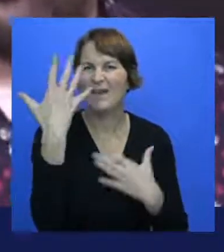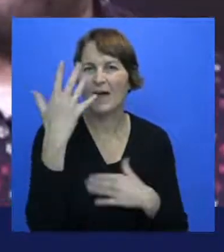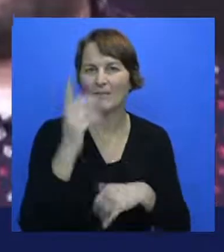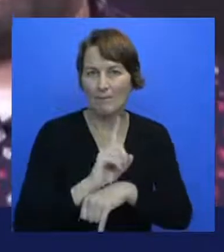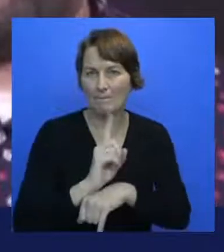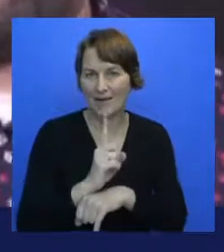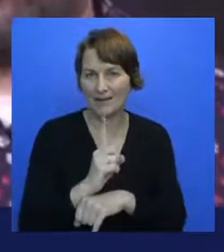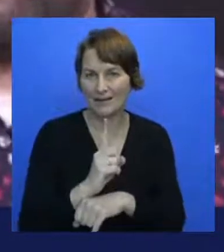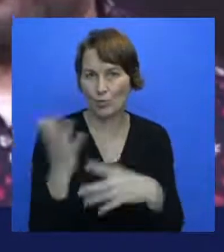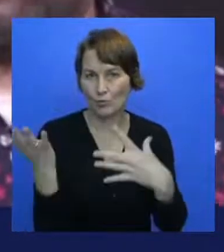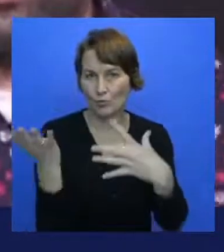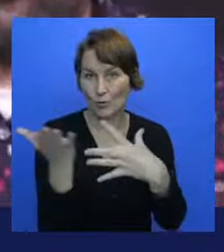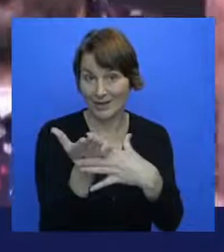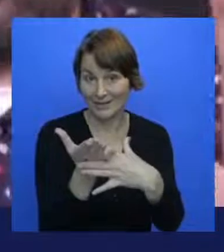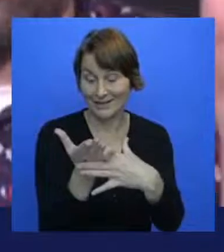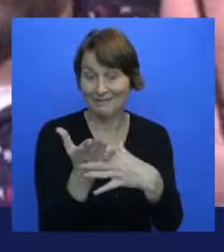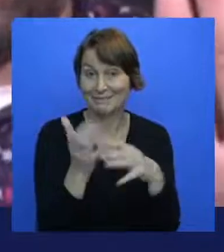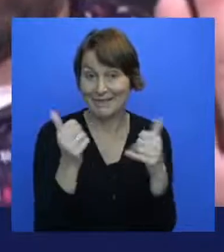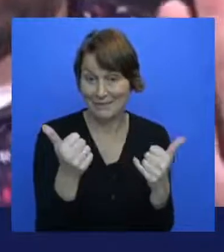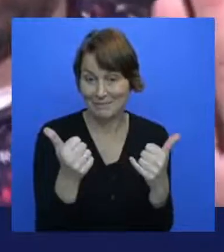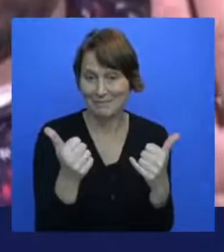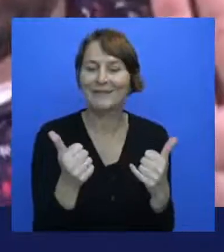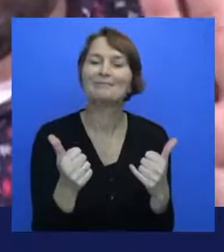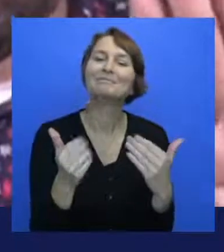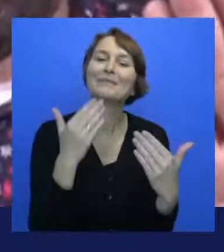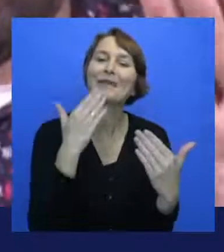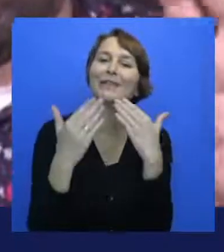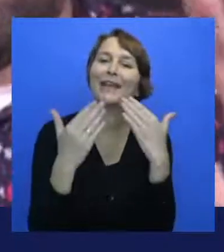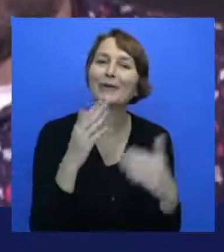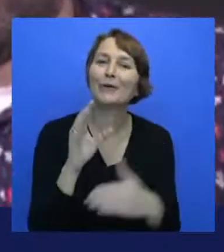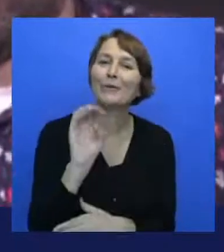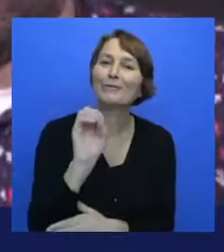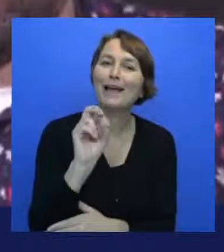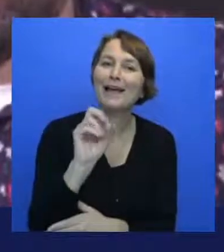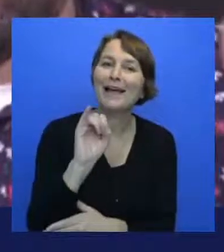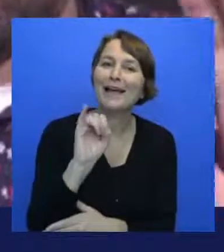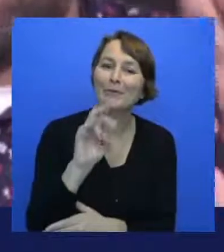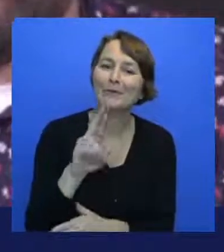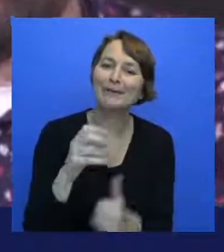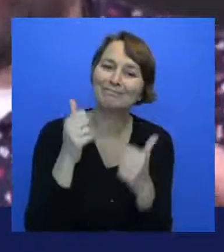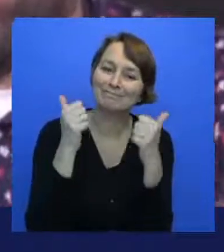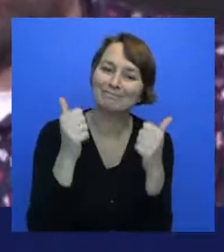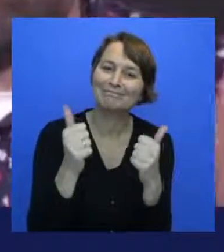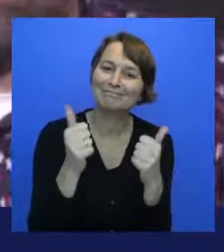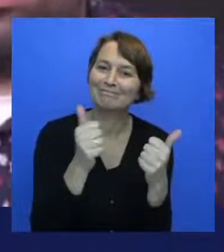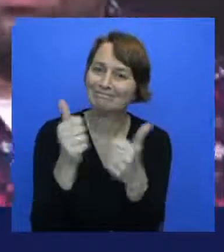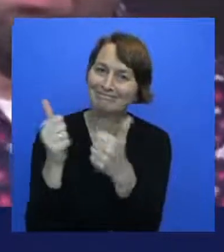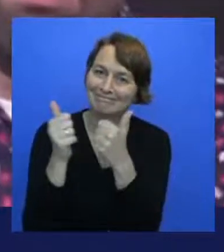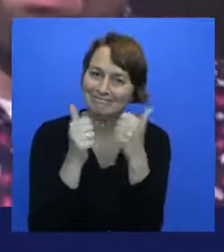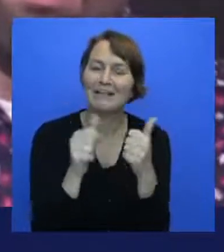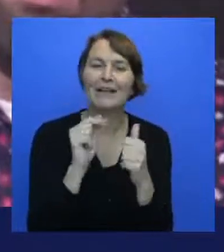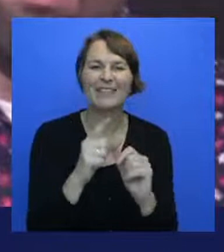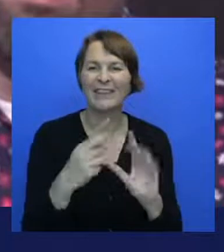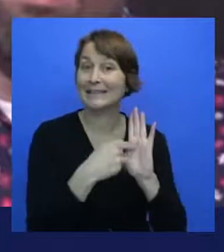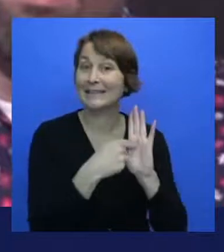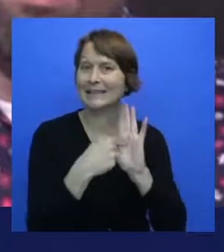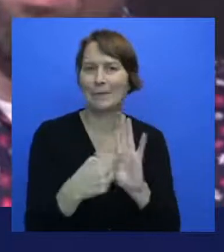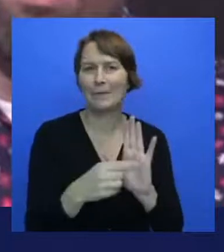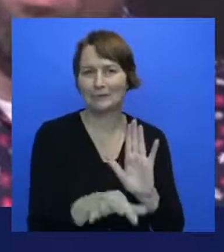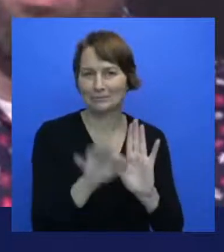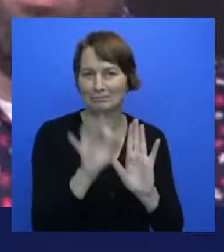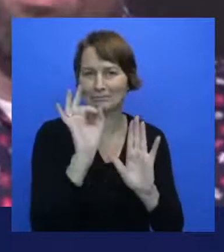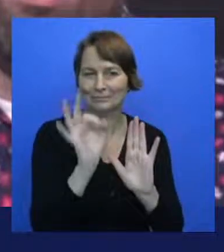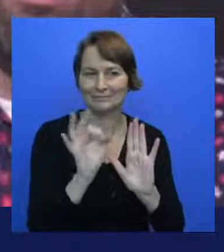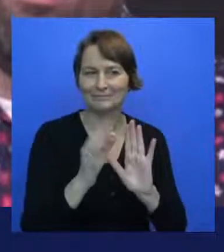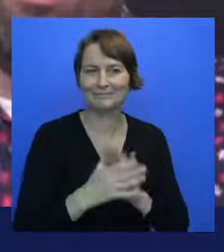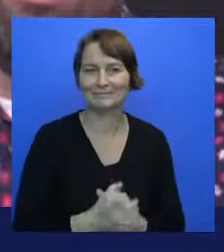Cool. So we're going to take a 5-minute break, but thank you so much, Eric. You have been amazing. The demos were on point. they were some of the best demos